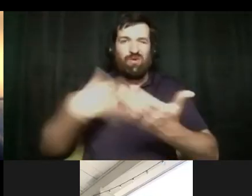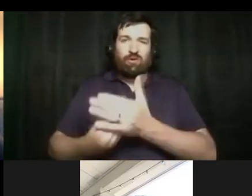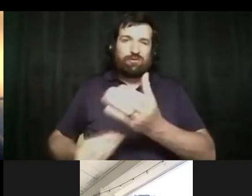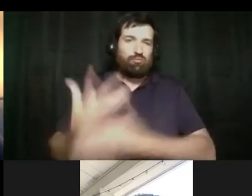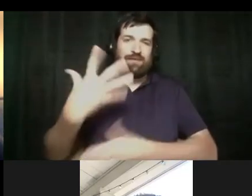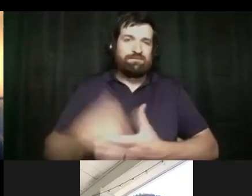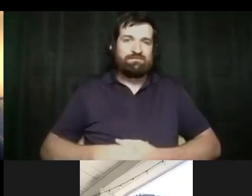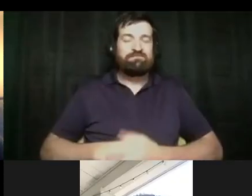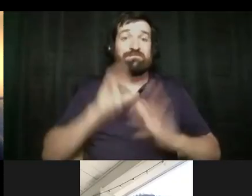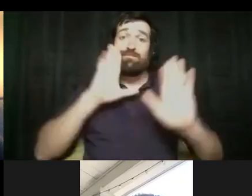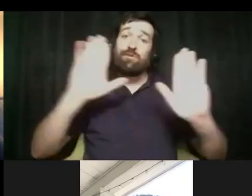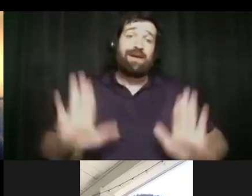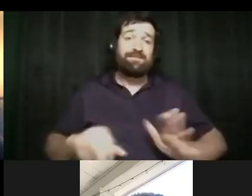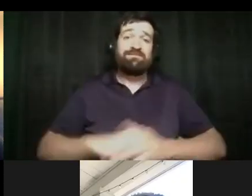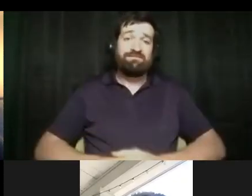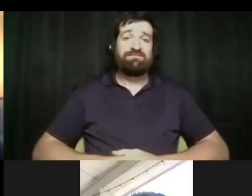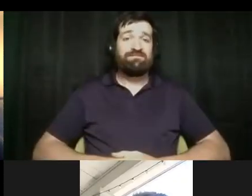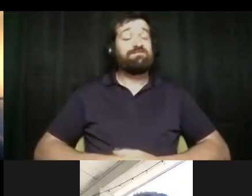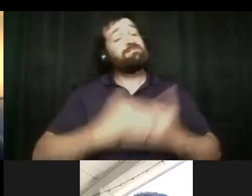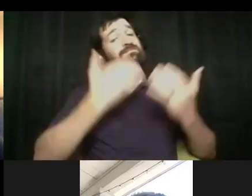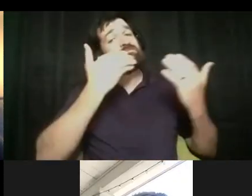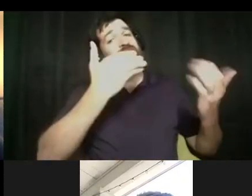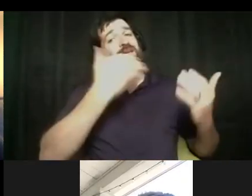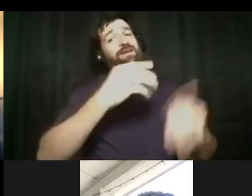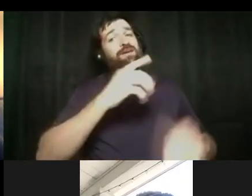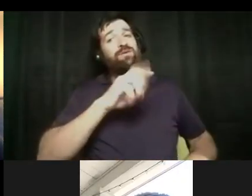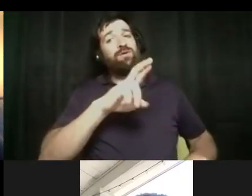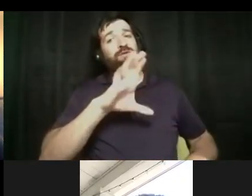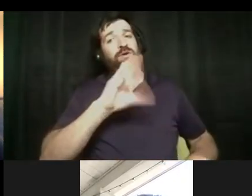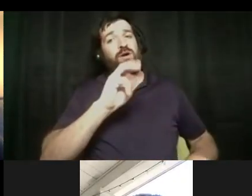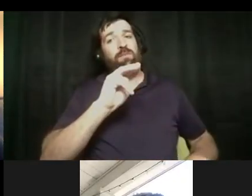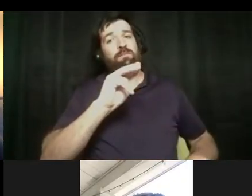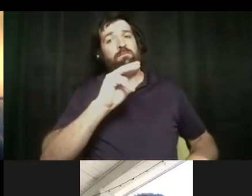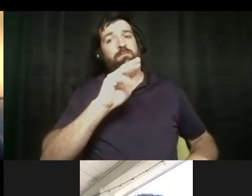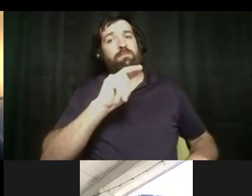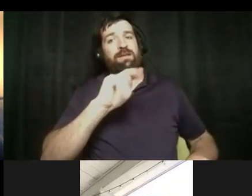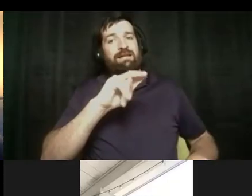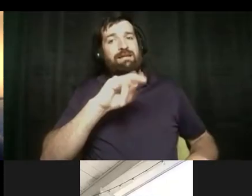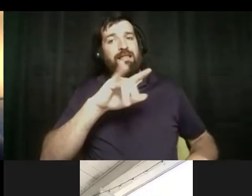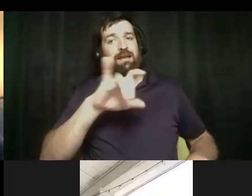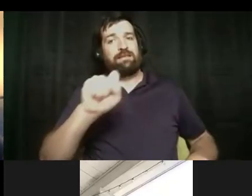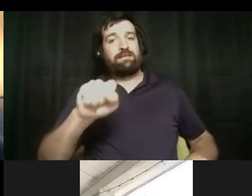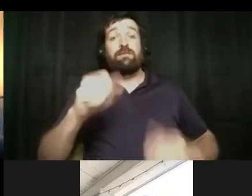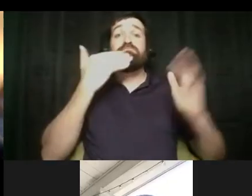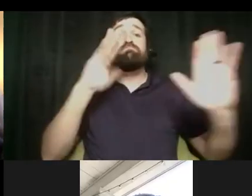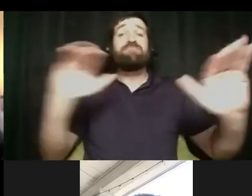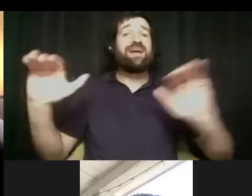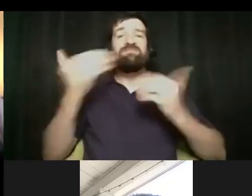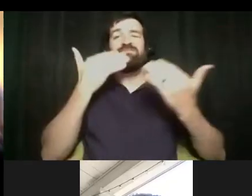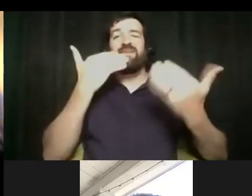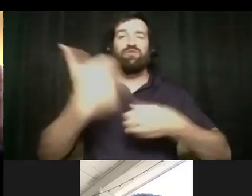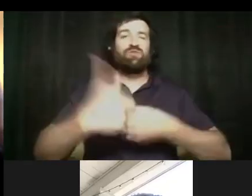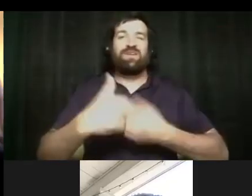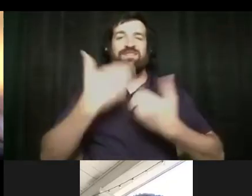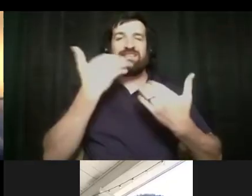great. Thank you, Dr. Comninellis. Thank you for that. Appreciate you. Bye, everyone. Thank you for joining